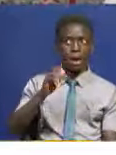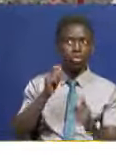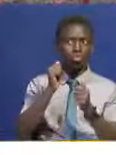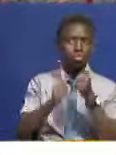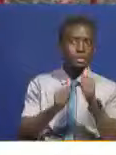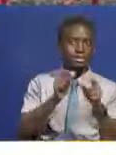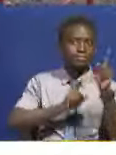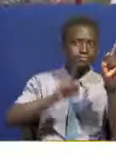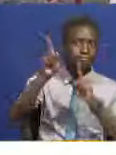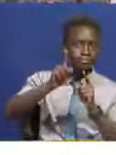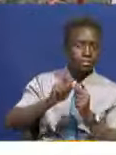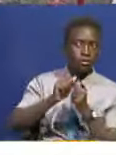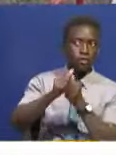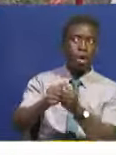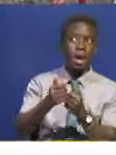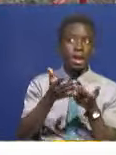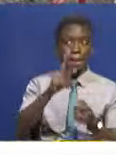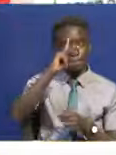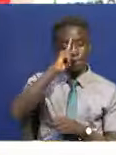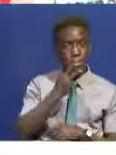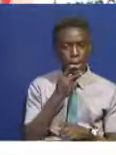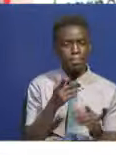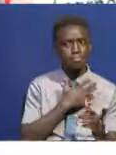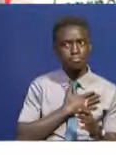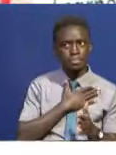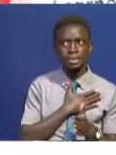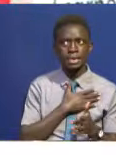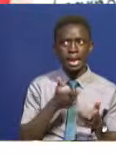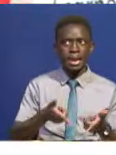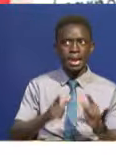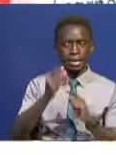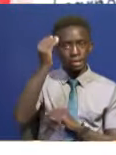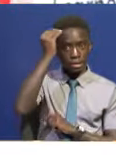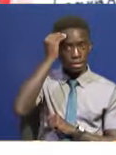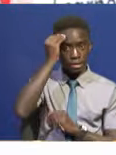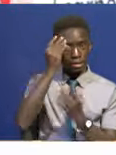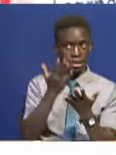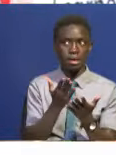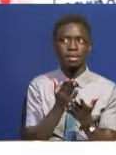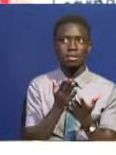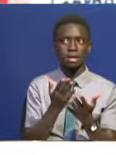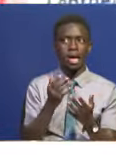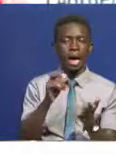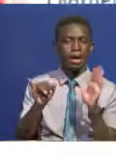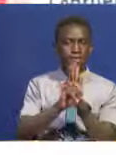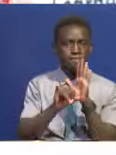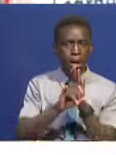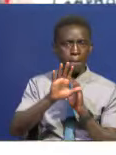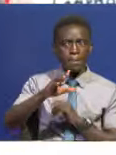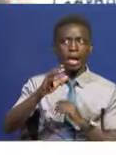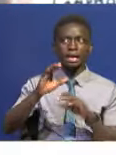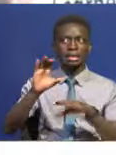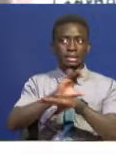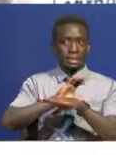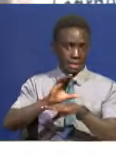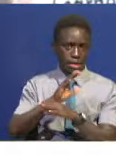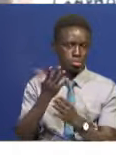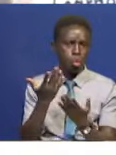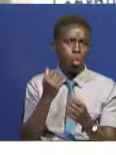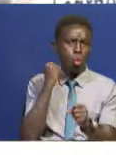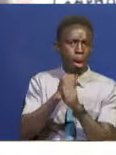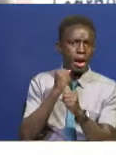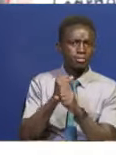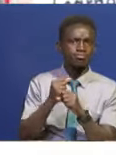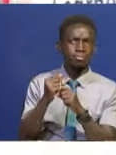The parents also let the learners be in a position to identify their career pathways the way we have seen here. Because the moment we do